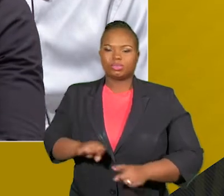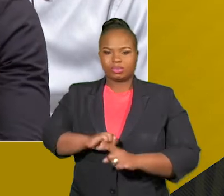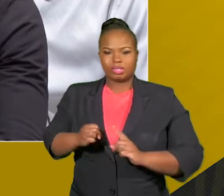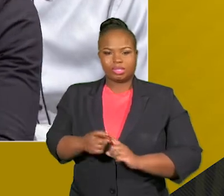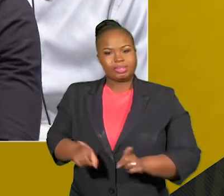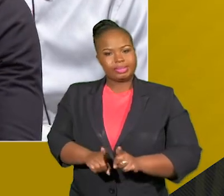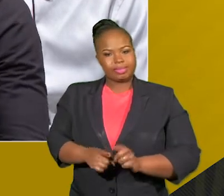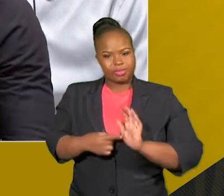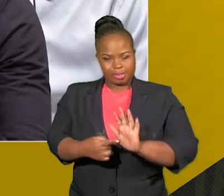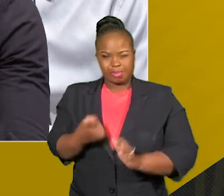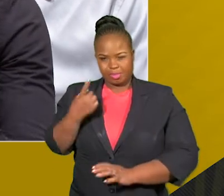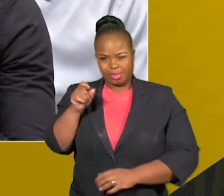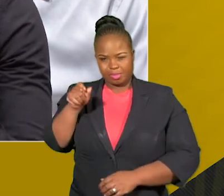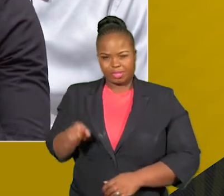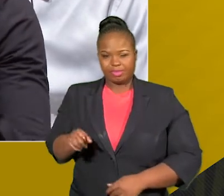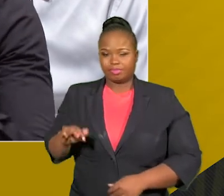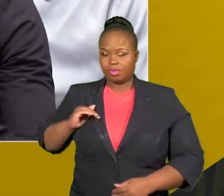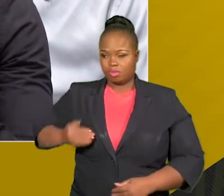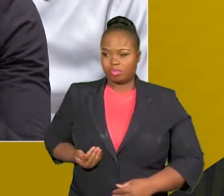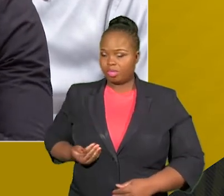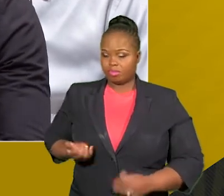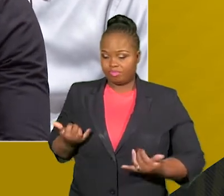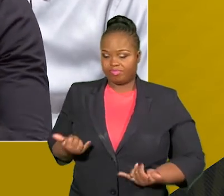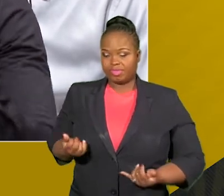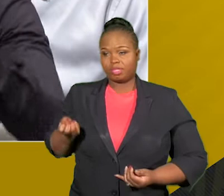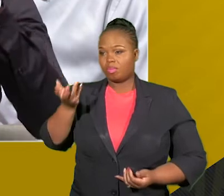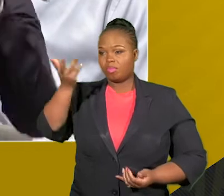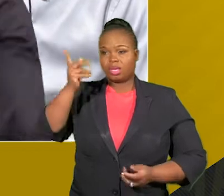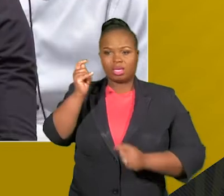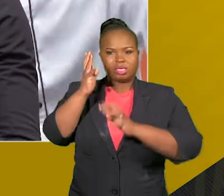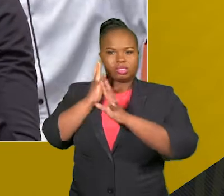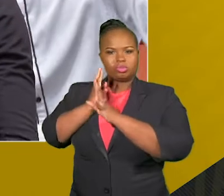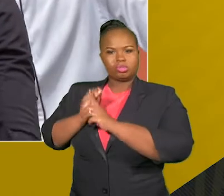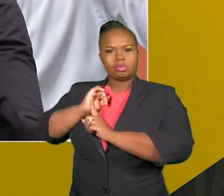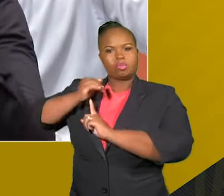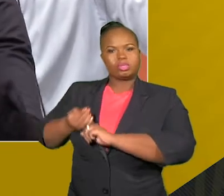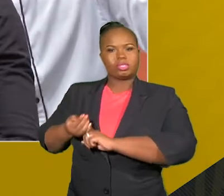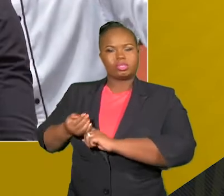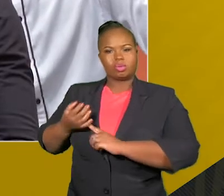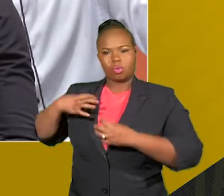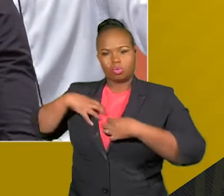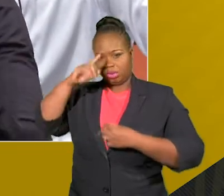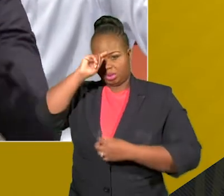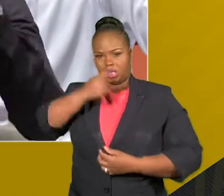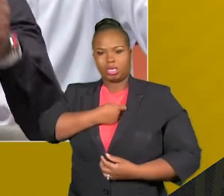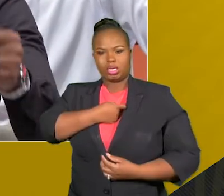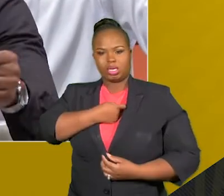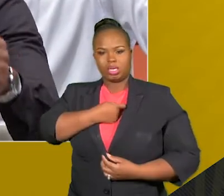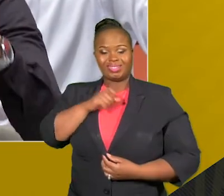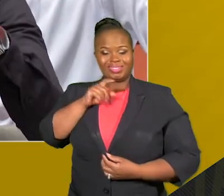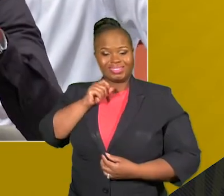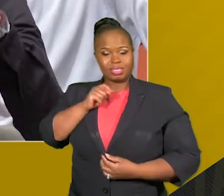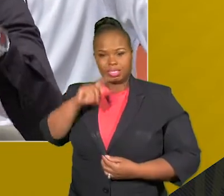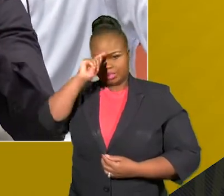I made example of one person. There is a woman today somewhere in a township who is protecting her son. Now, that